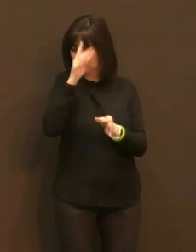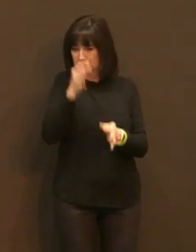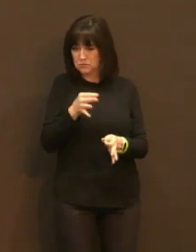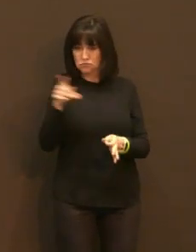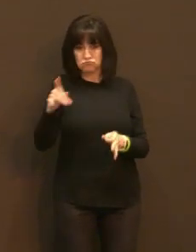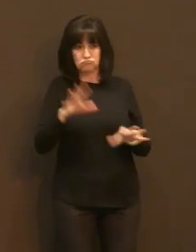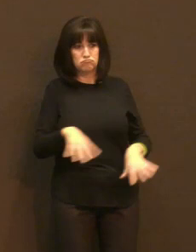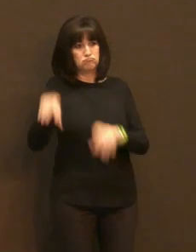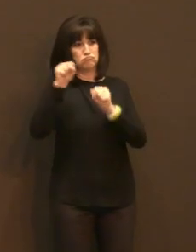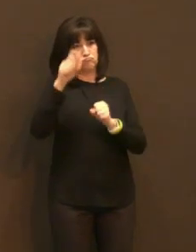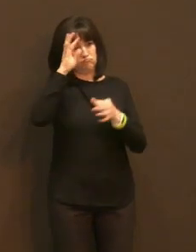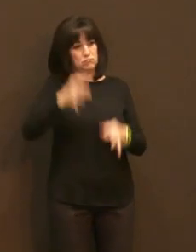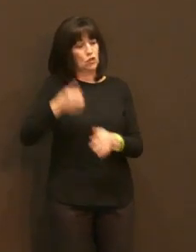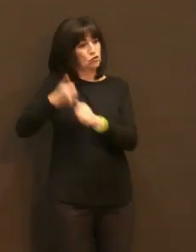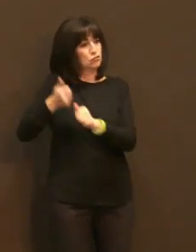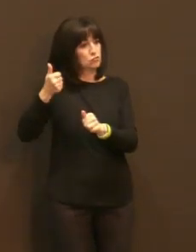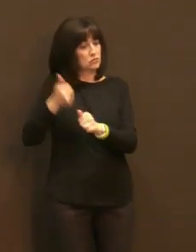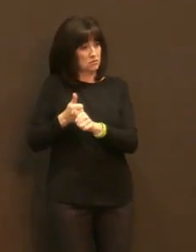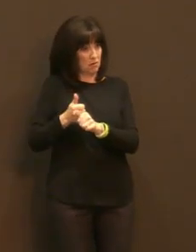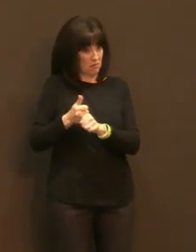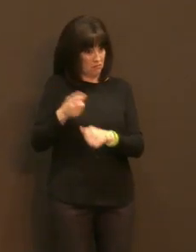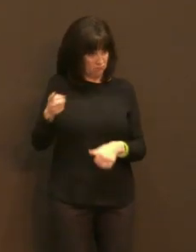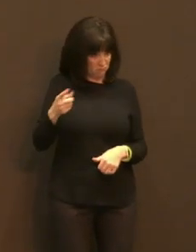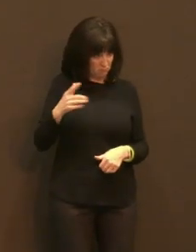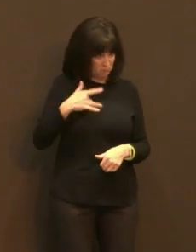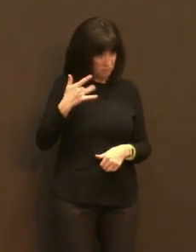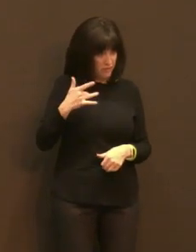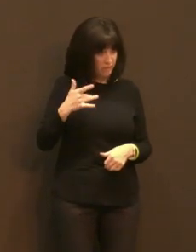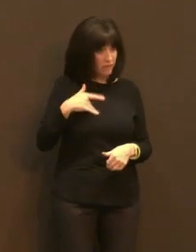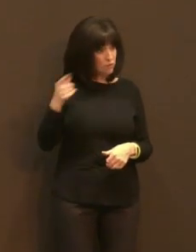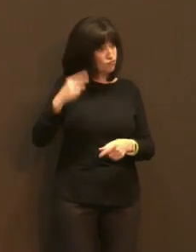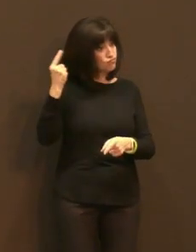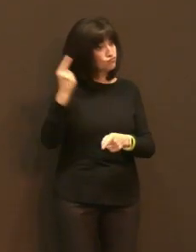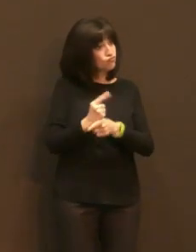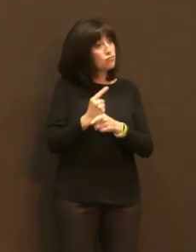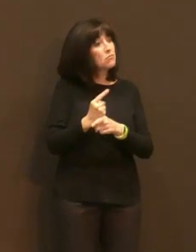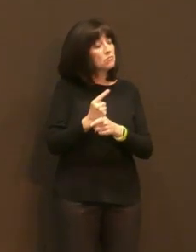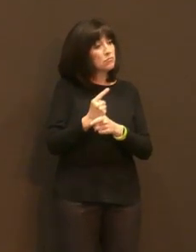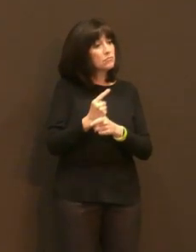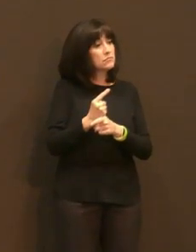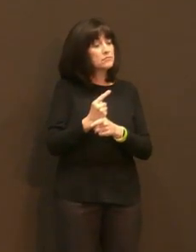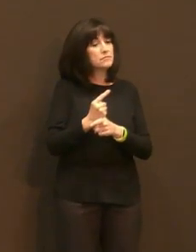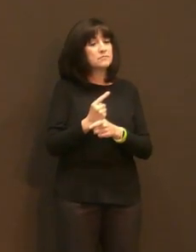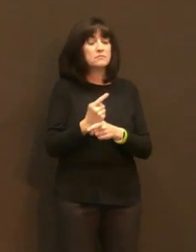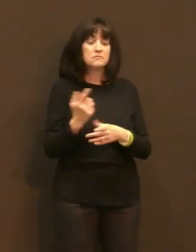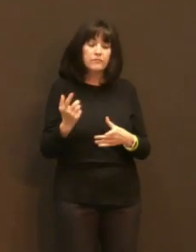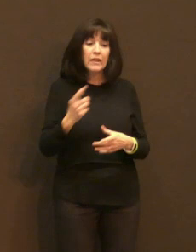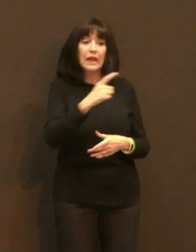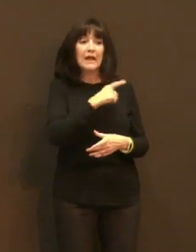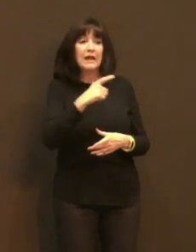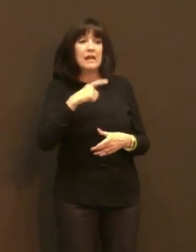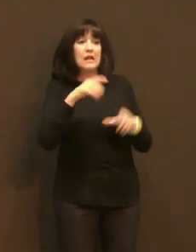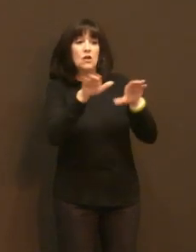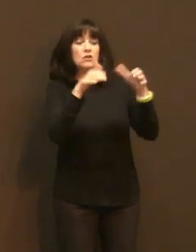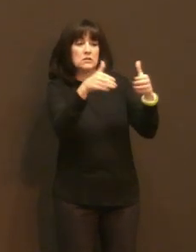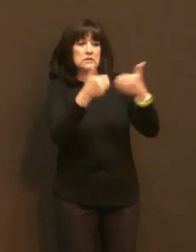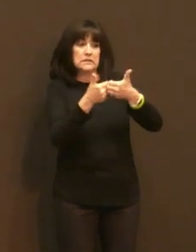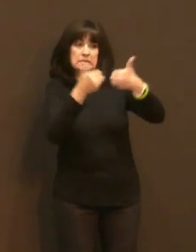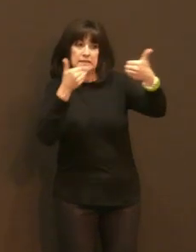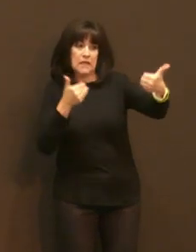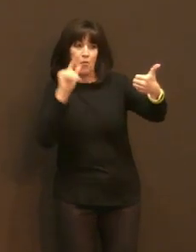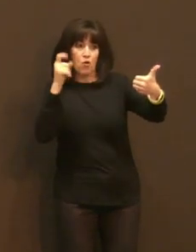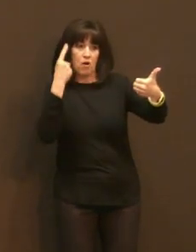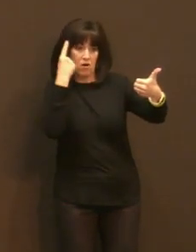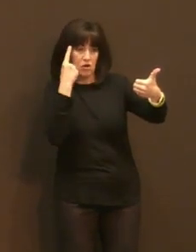them, Governor Carney? Well, it's not for me to determine whether the legislature, it's a separate branch of the government, whether they ought to be in